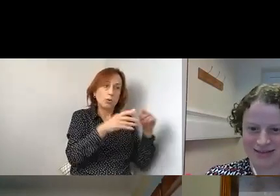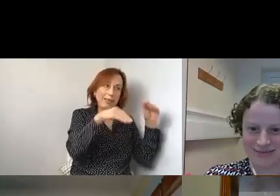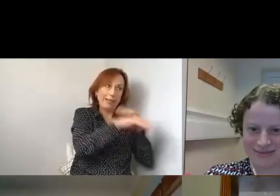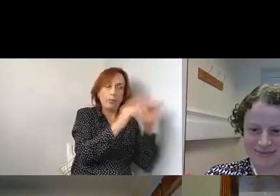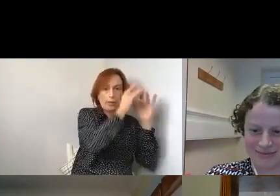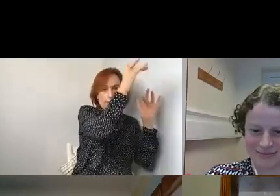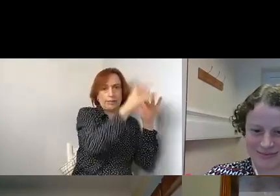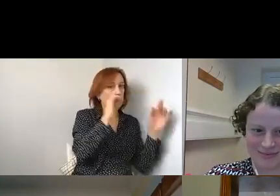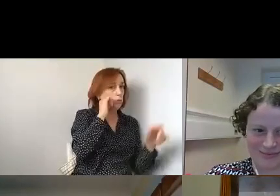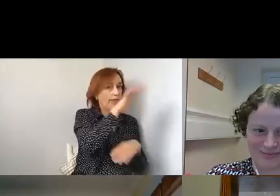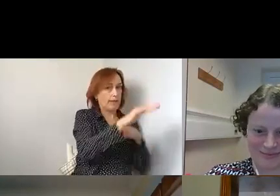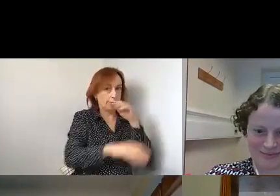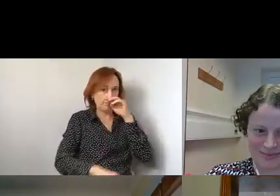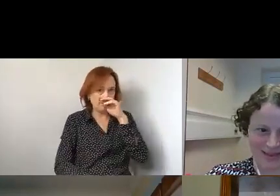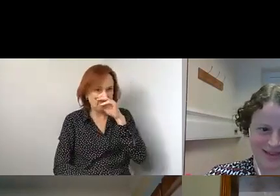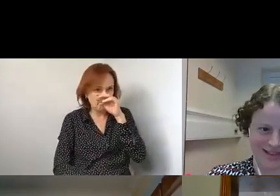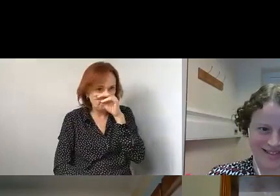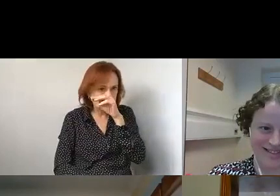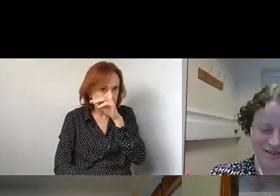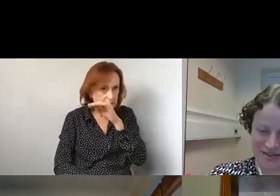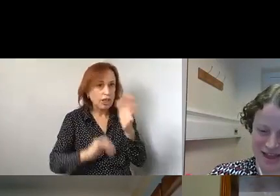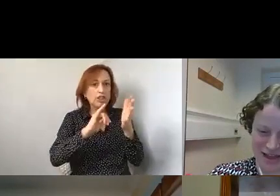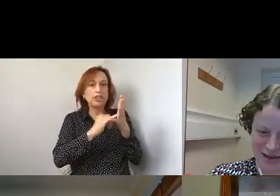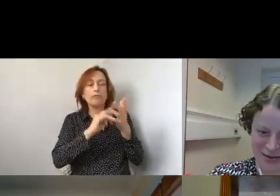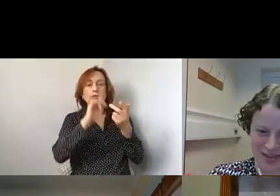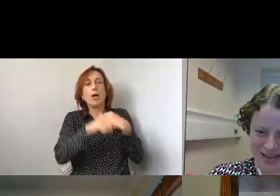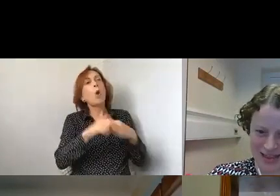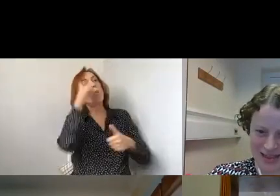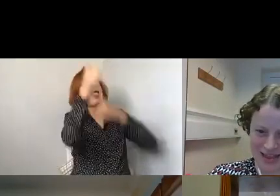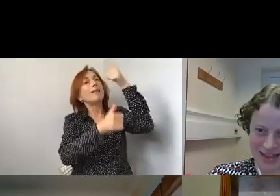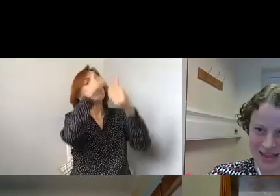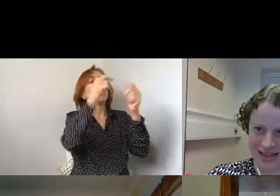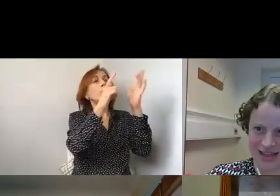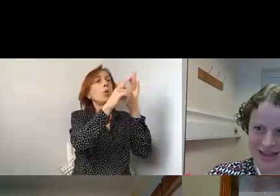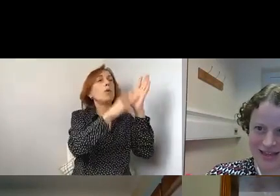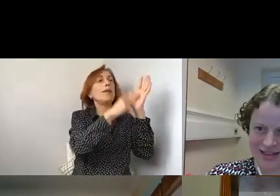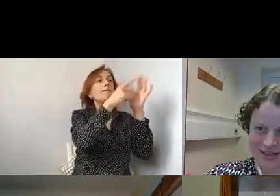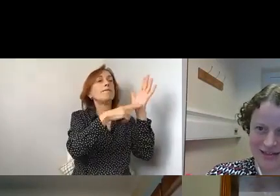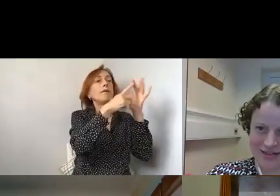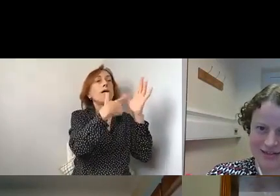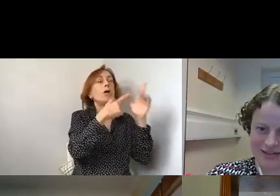Well done, Olivia and Emma. Thank you. Thank you very much.